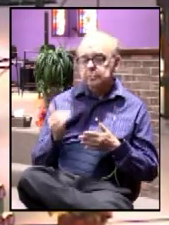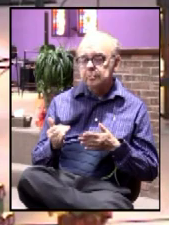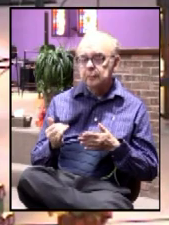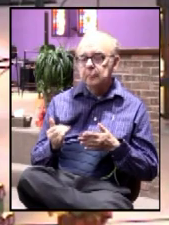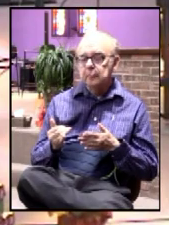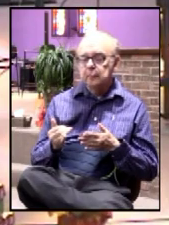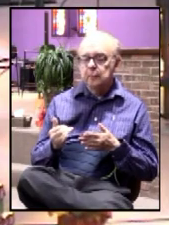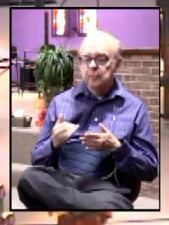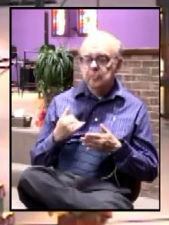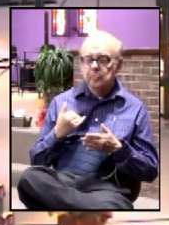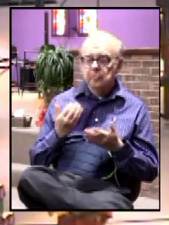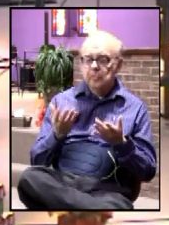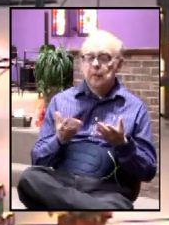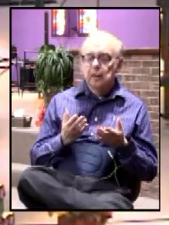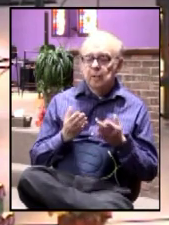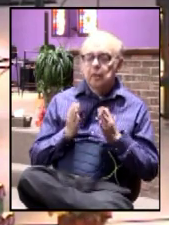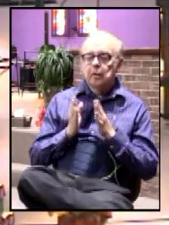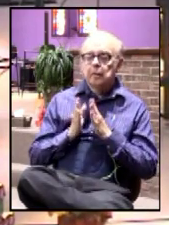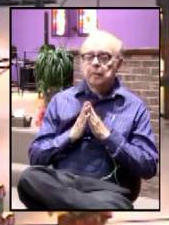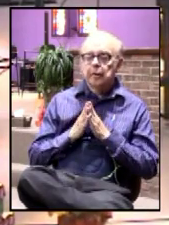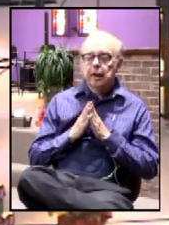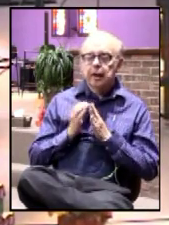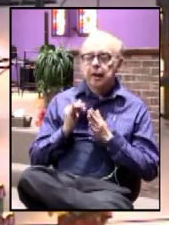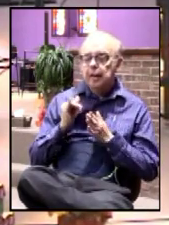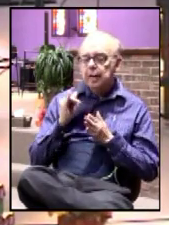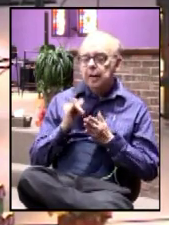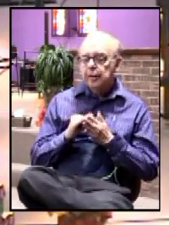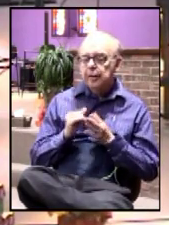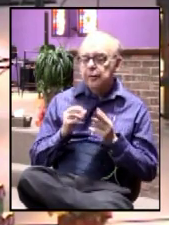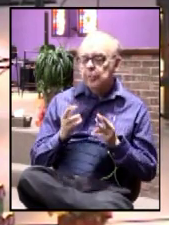why does he want us to pray this away?